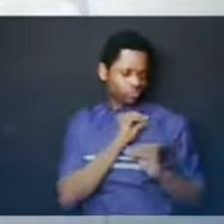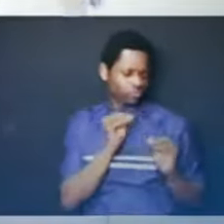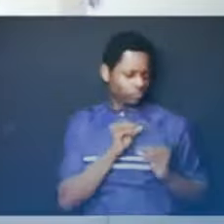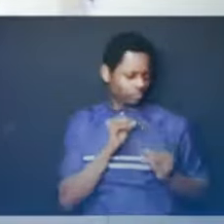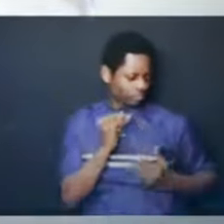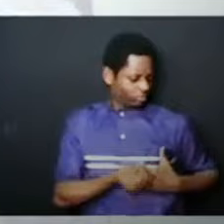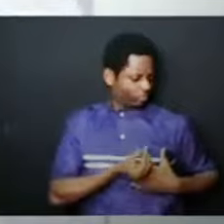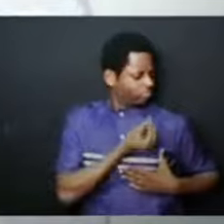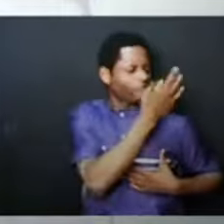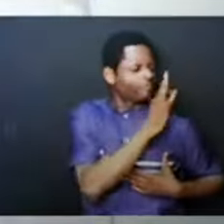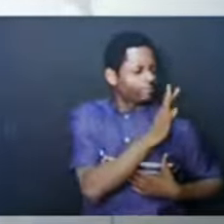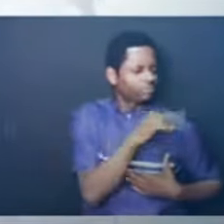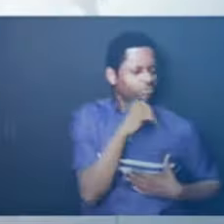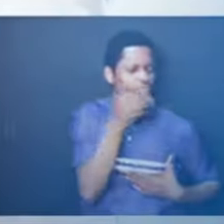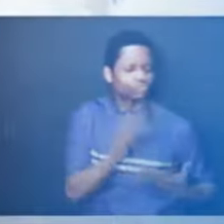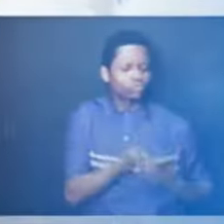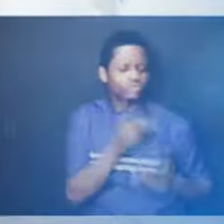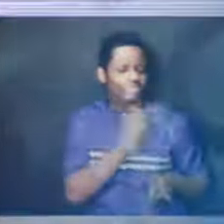believer.